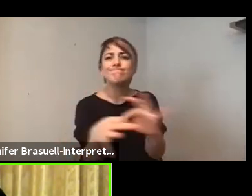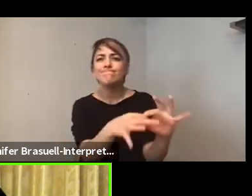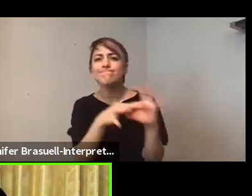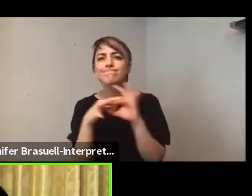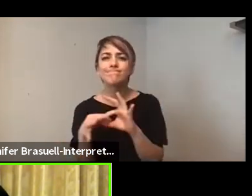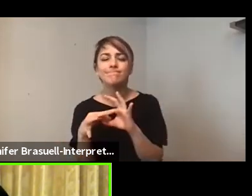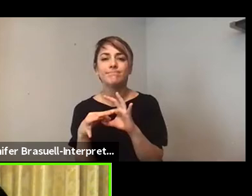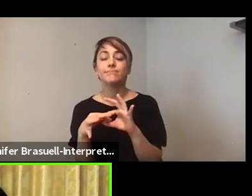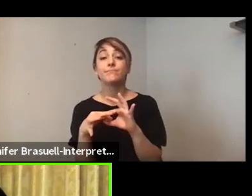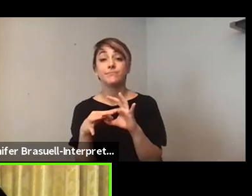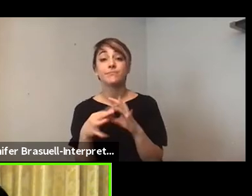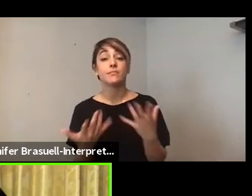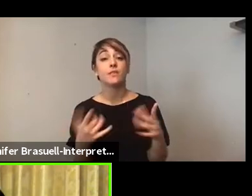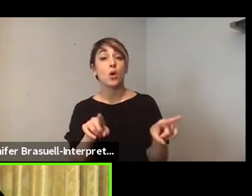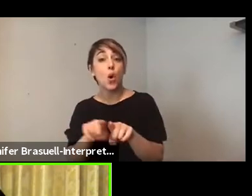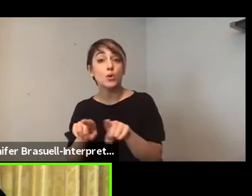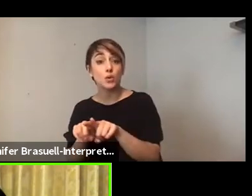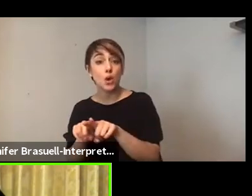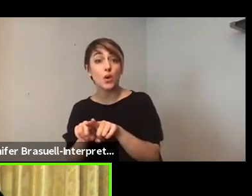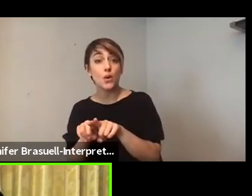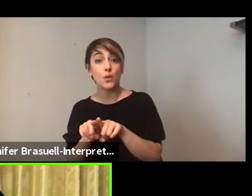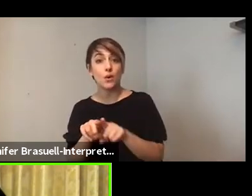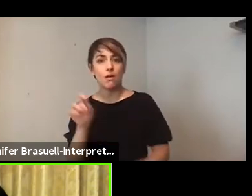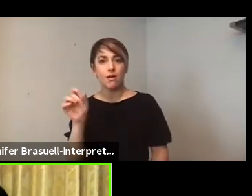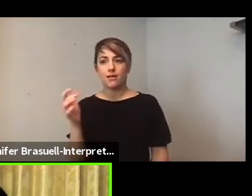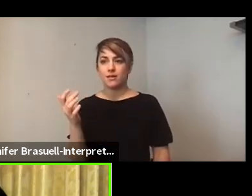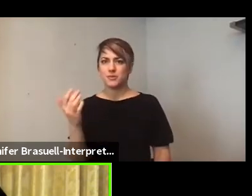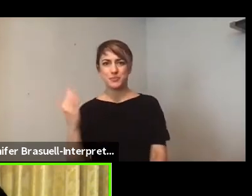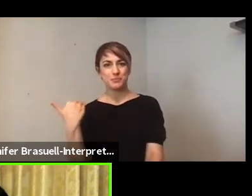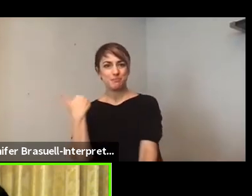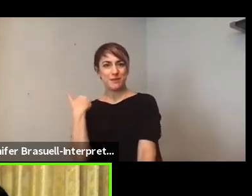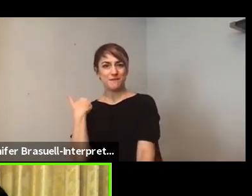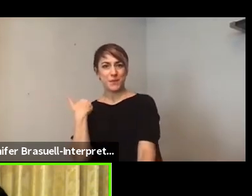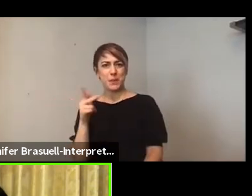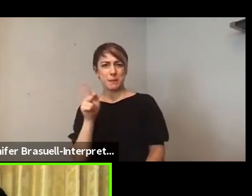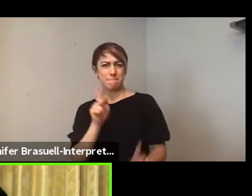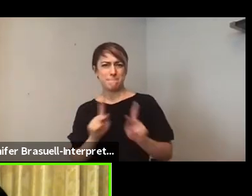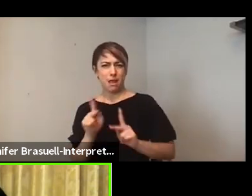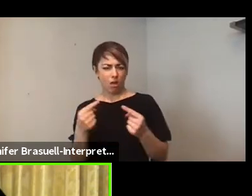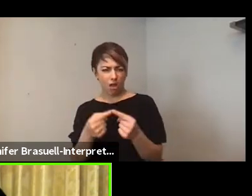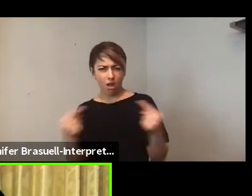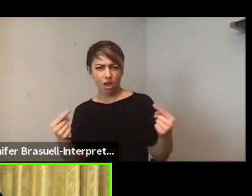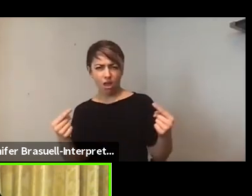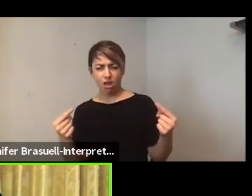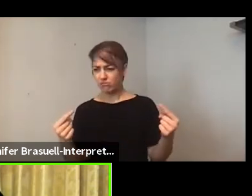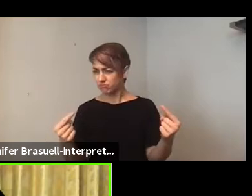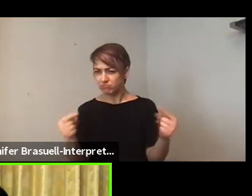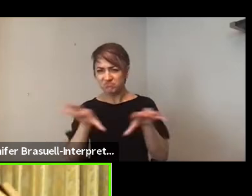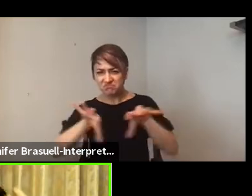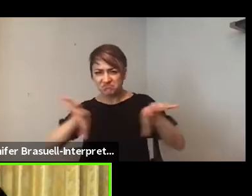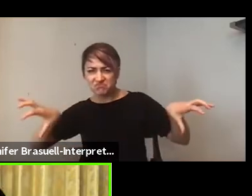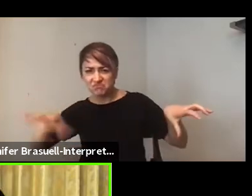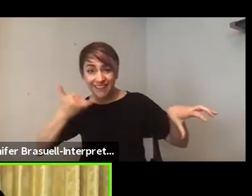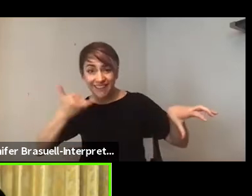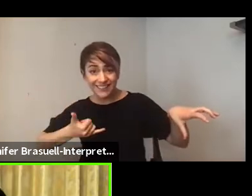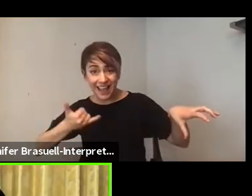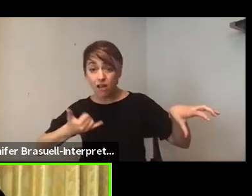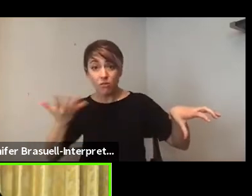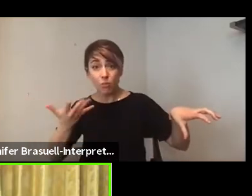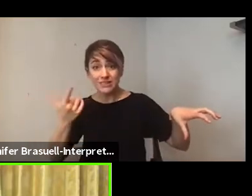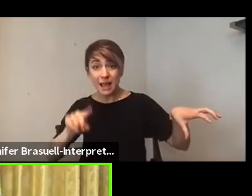the people who were used to be rivals are now becoming a team. And for example, one of the